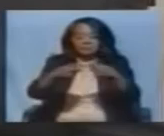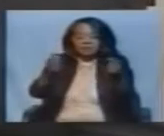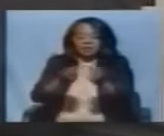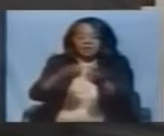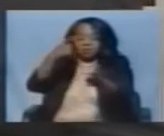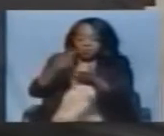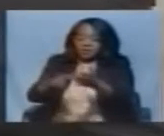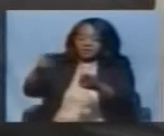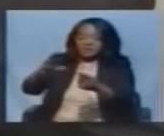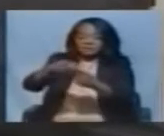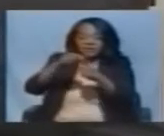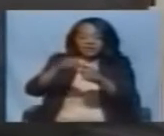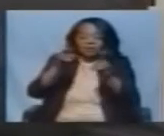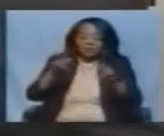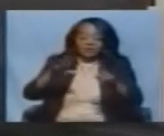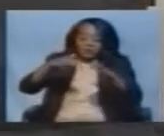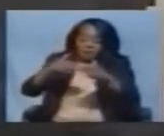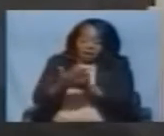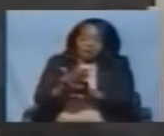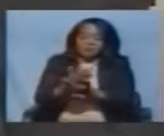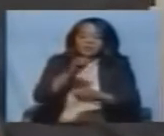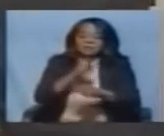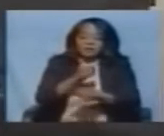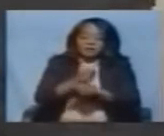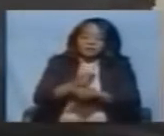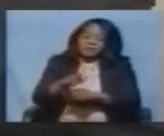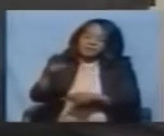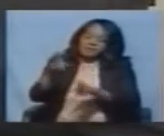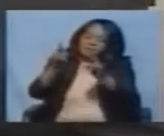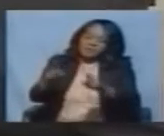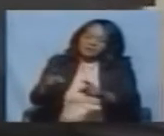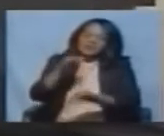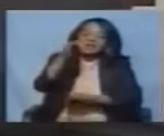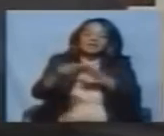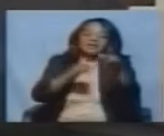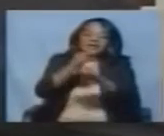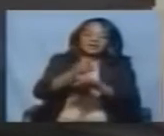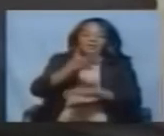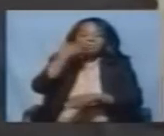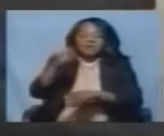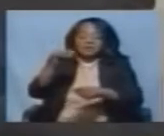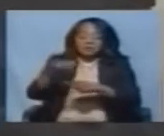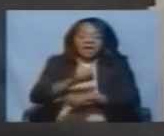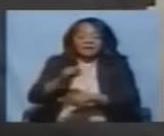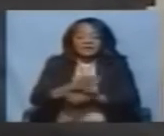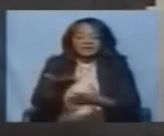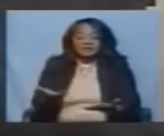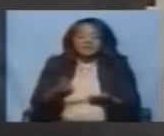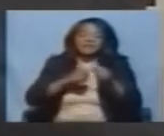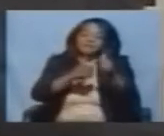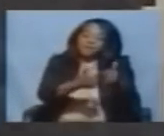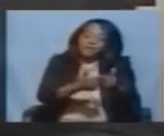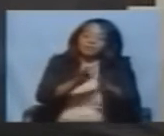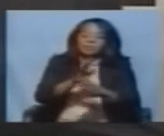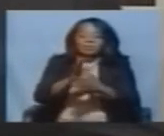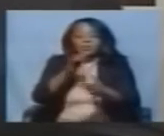person did. You know, was this person, you know, following the international best practice in the process? Did he do anything, you know, that